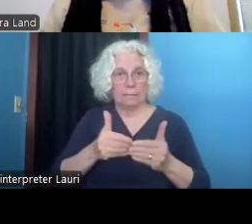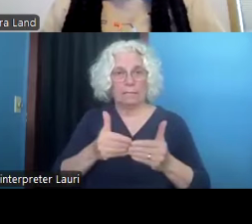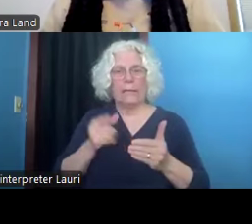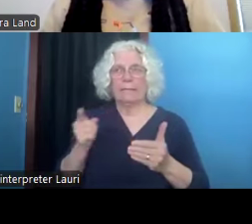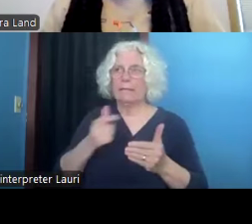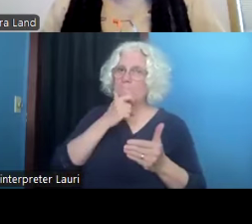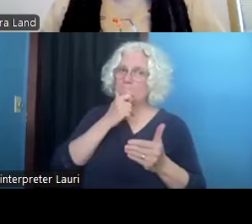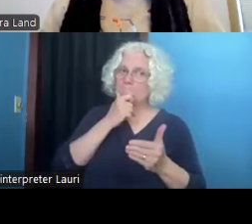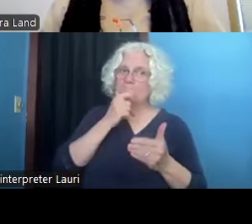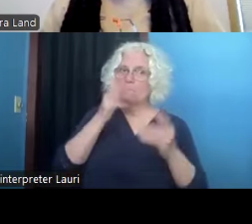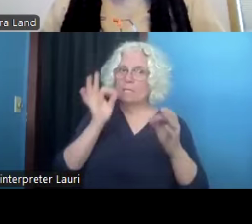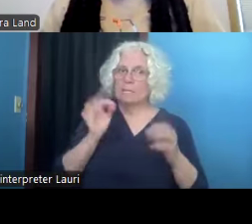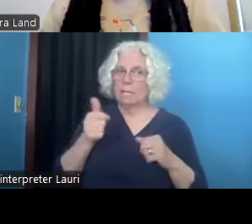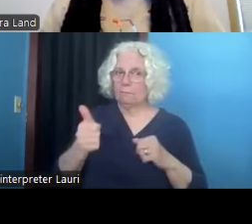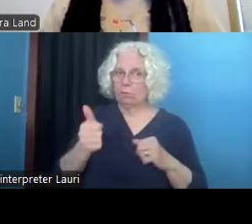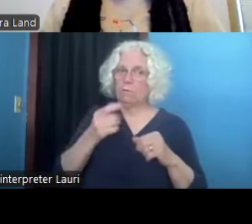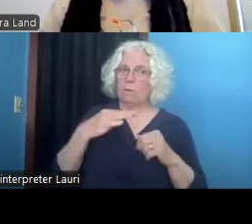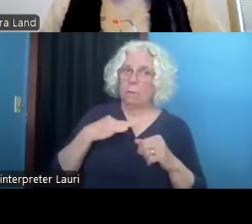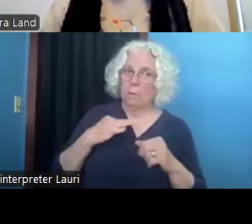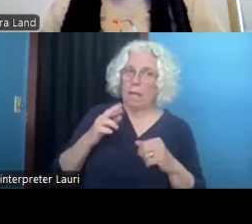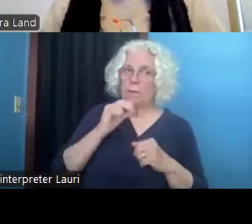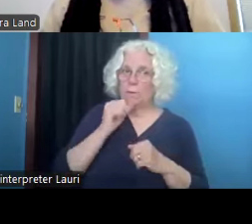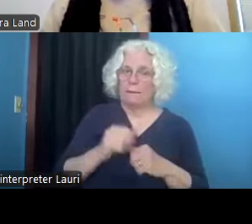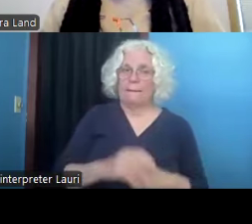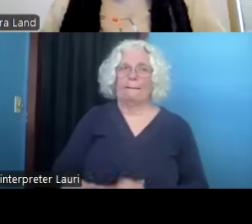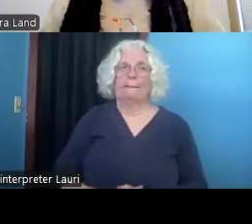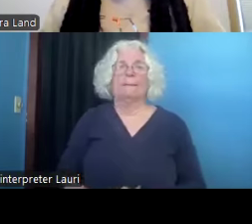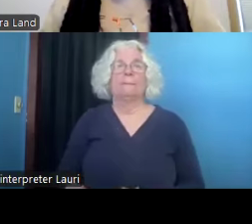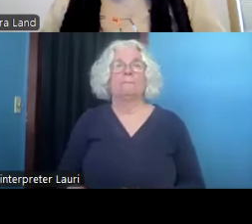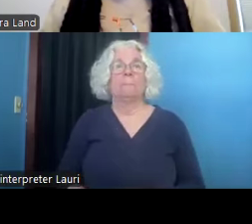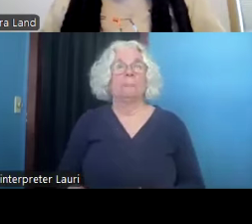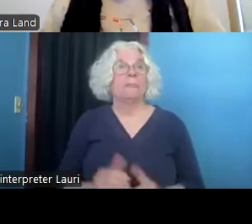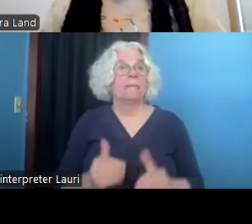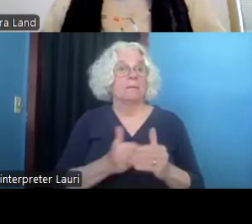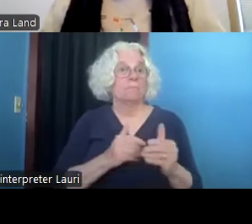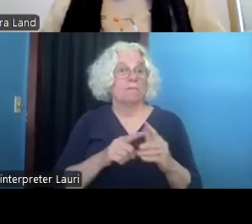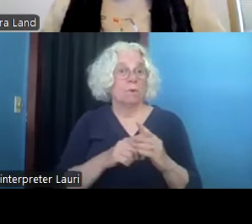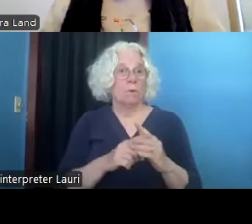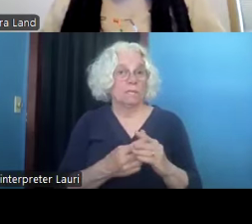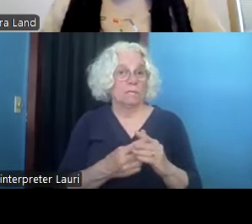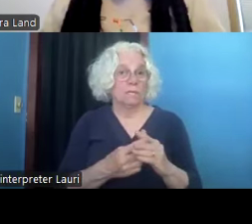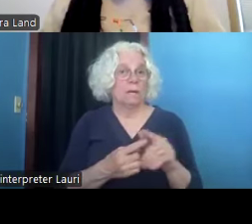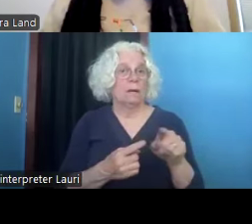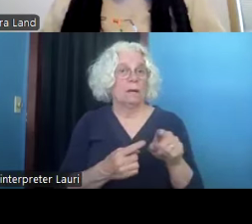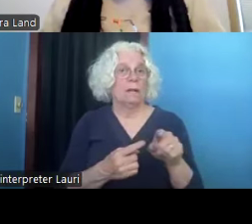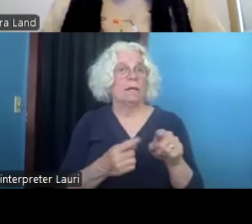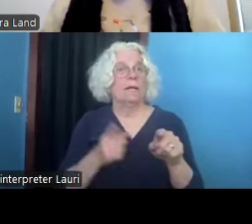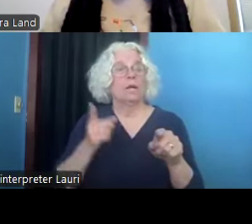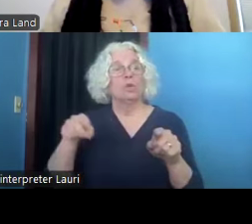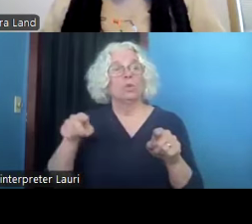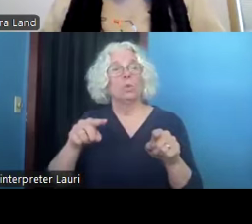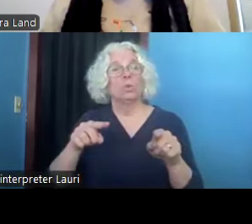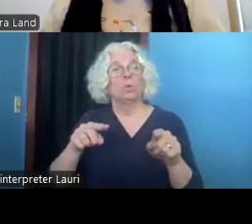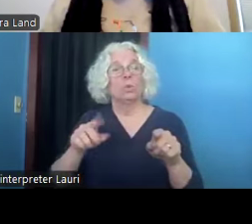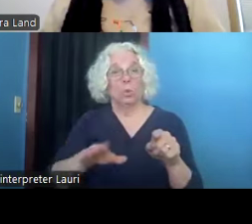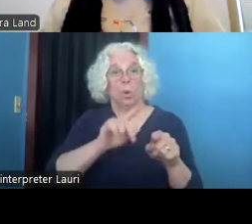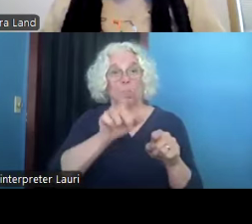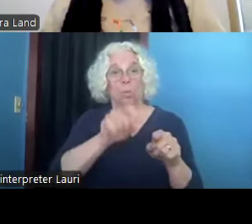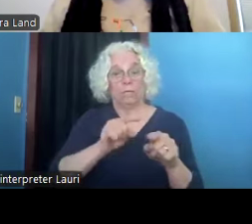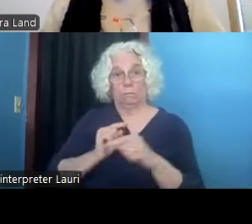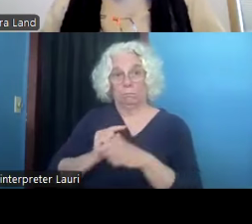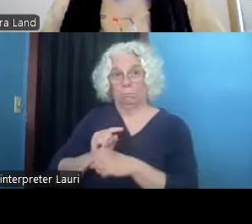apply. As we prepare to get started, whenever you're ready, I'd like to invite you to begin entering your questions in the Q&A